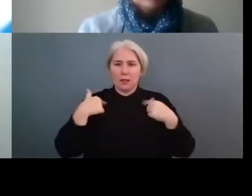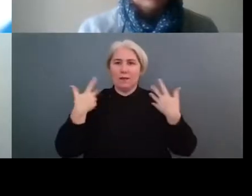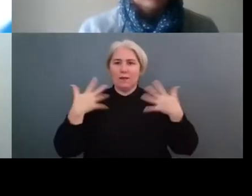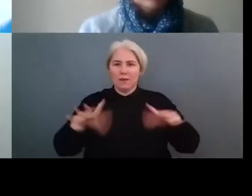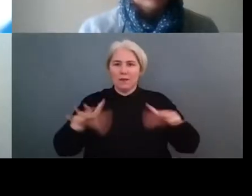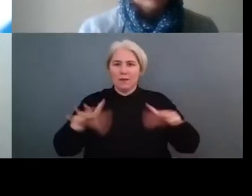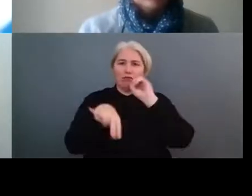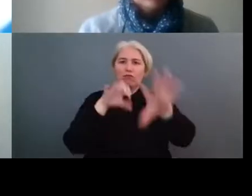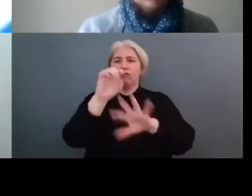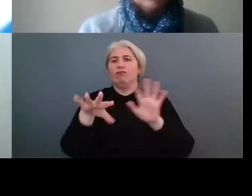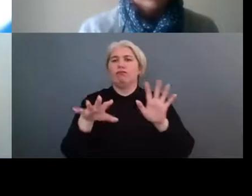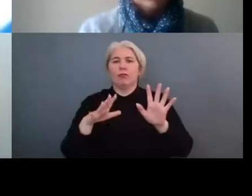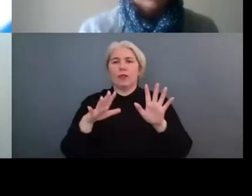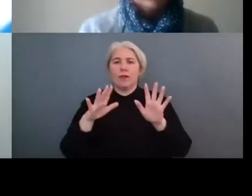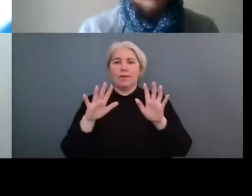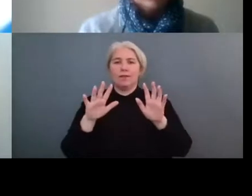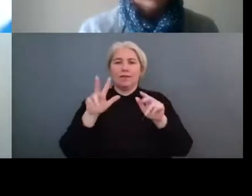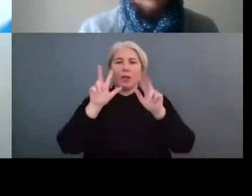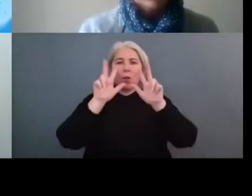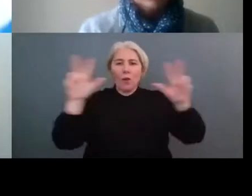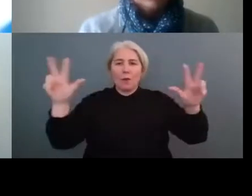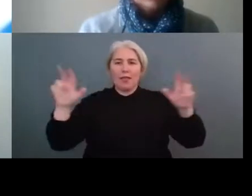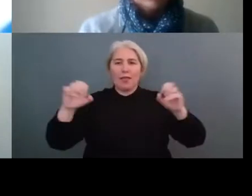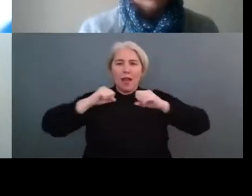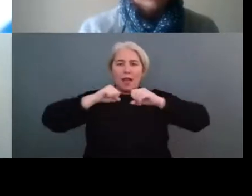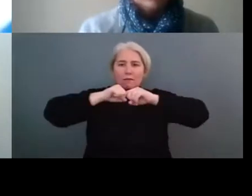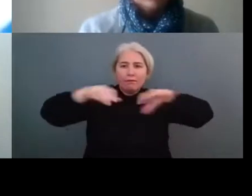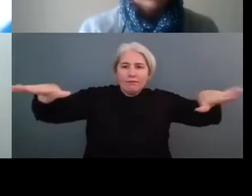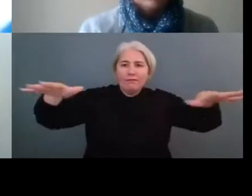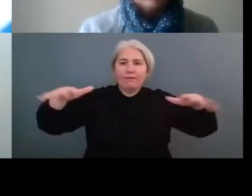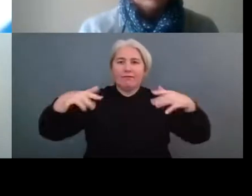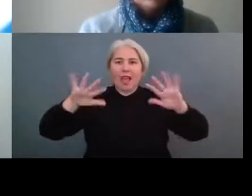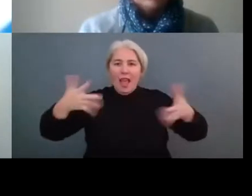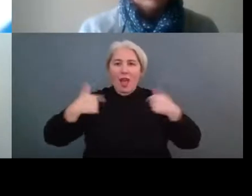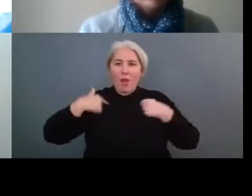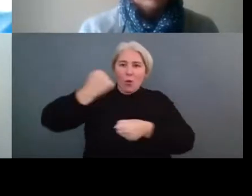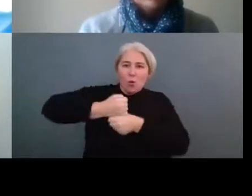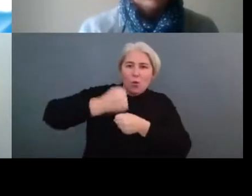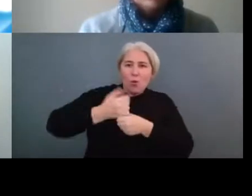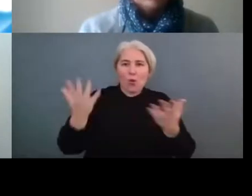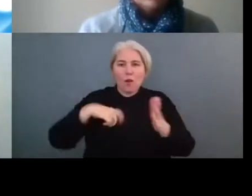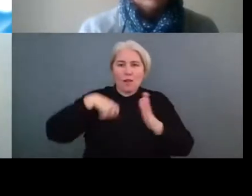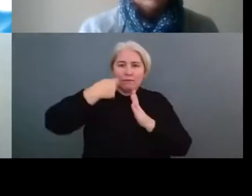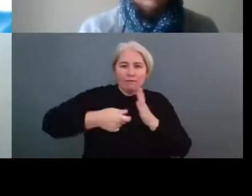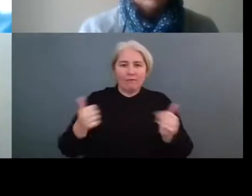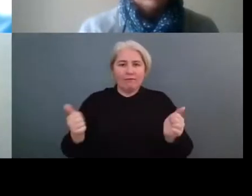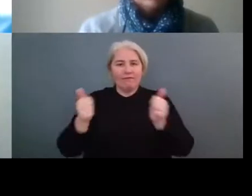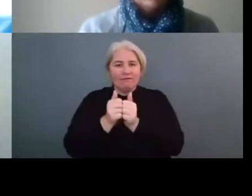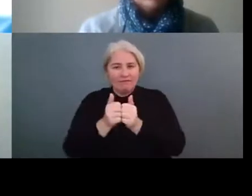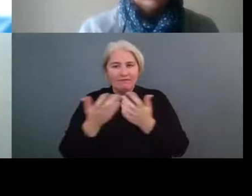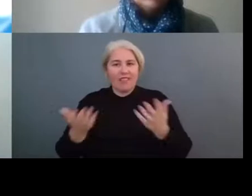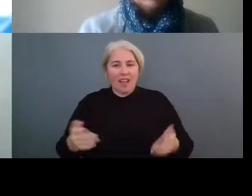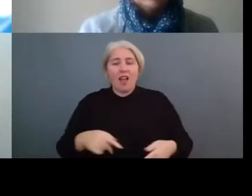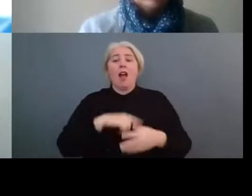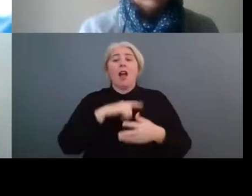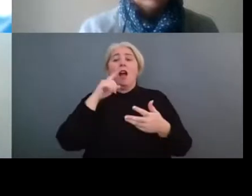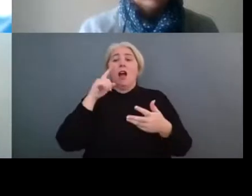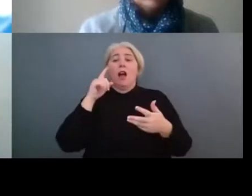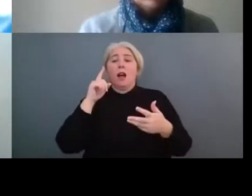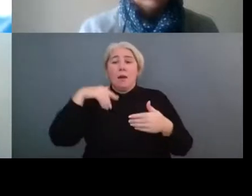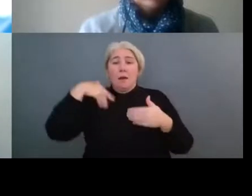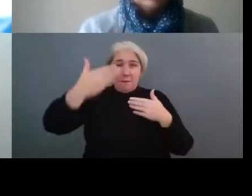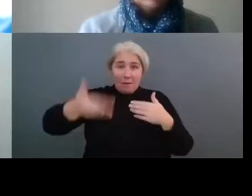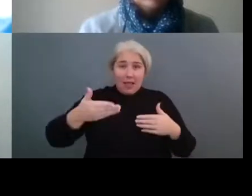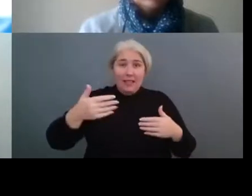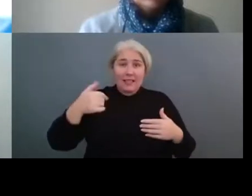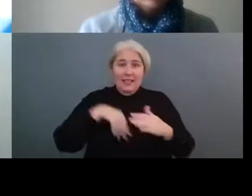our activities at the FA. And during the Euro 2020, we organized Casa